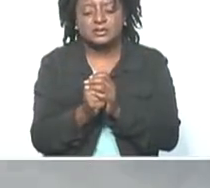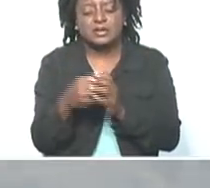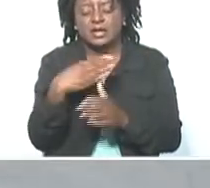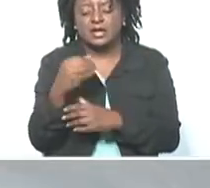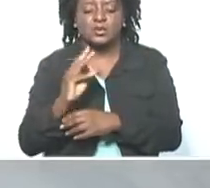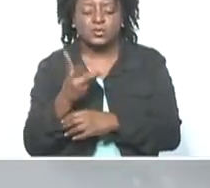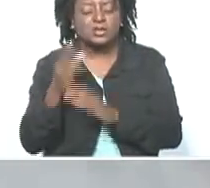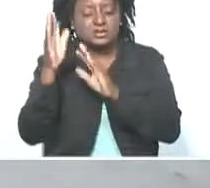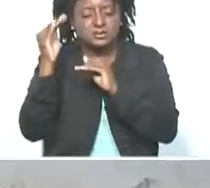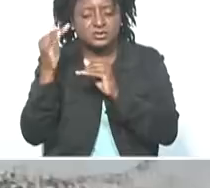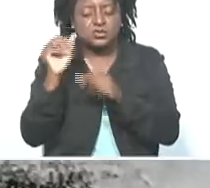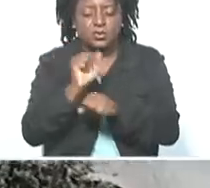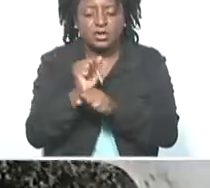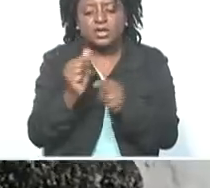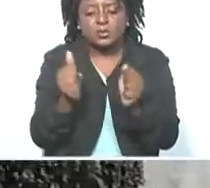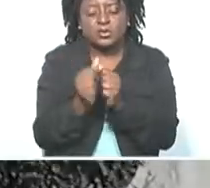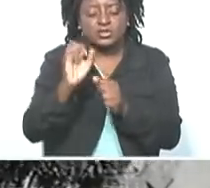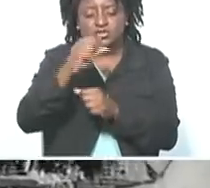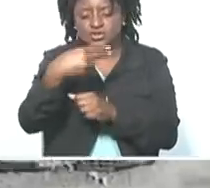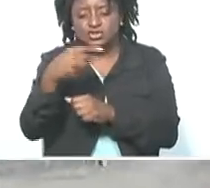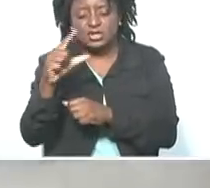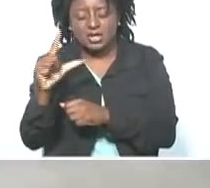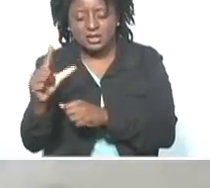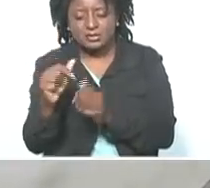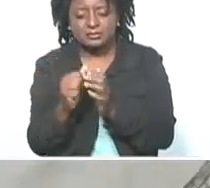we're looking forward to working with Shell.